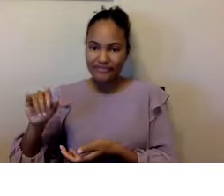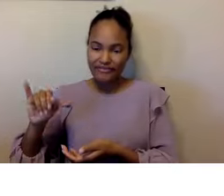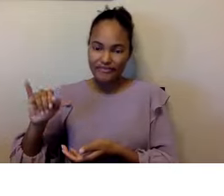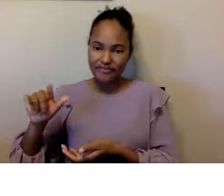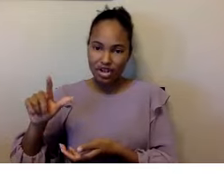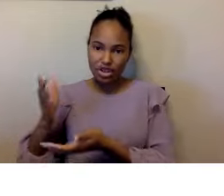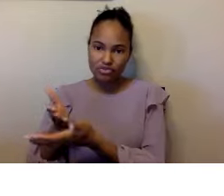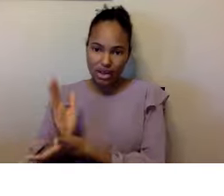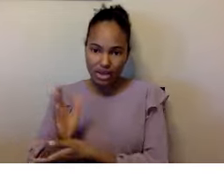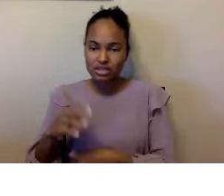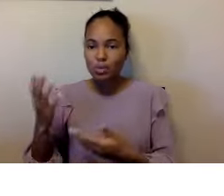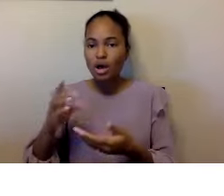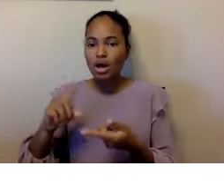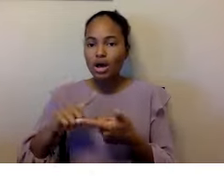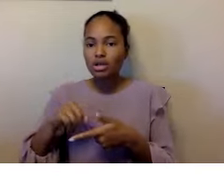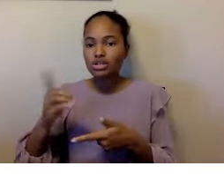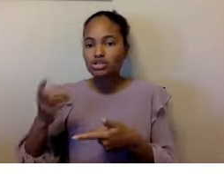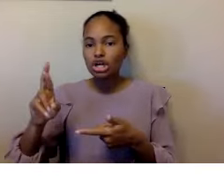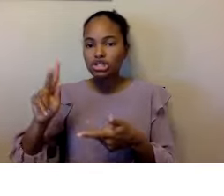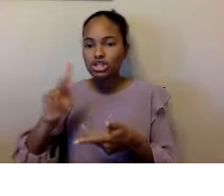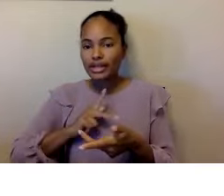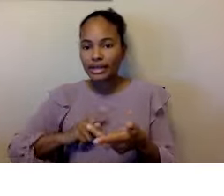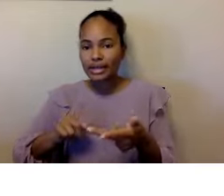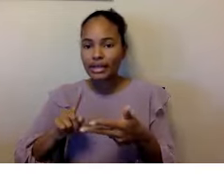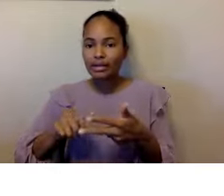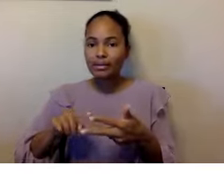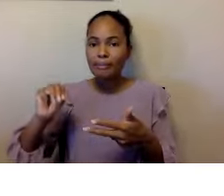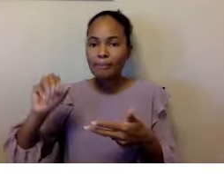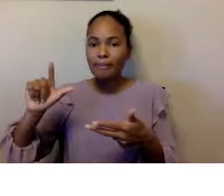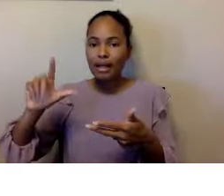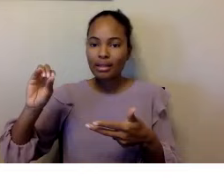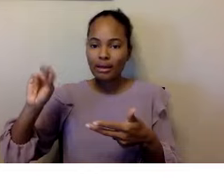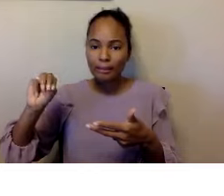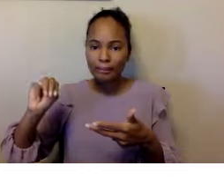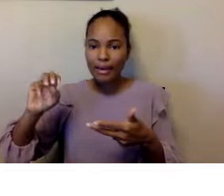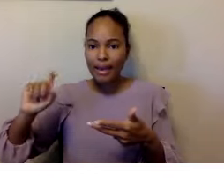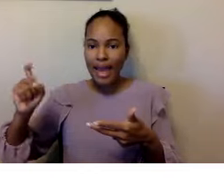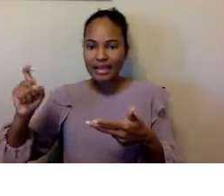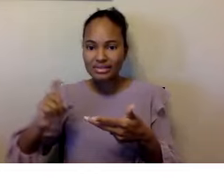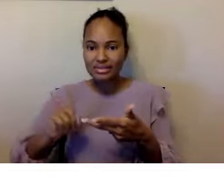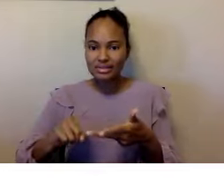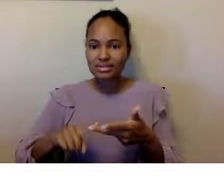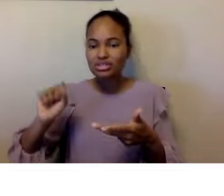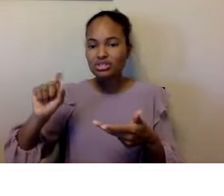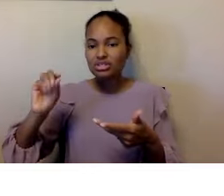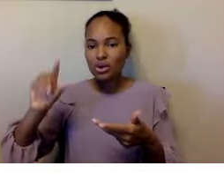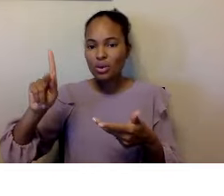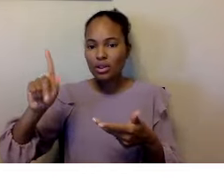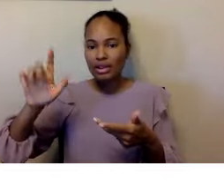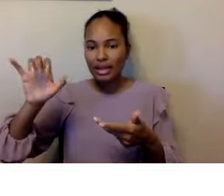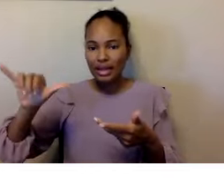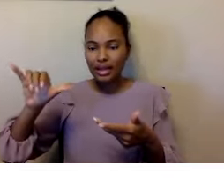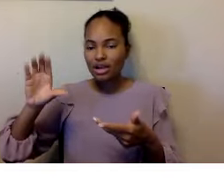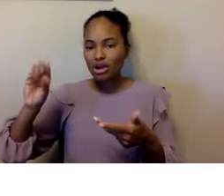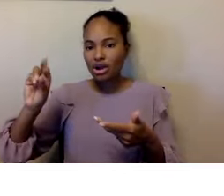Malcolm X, Stokely Carmichael, and others have fought for when it comes